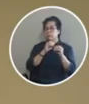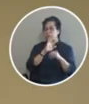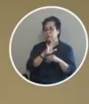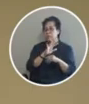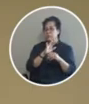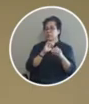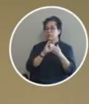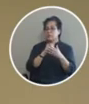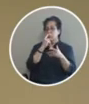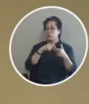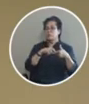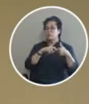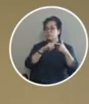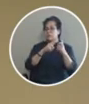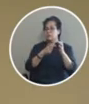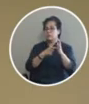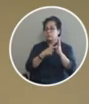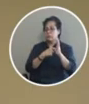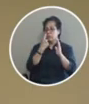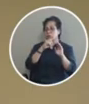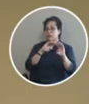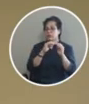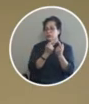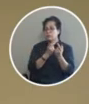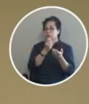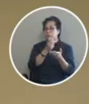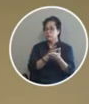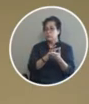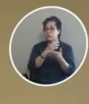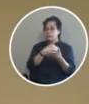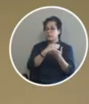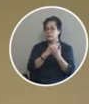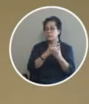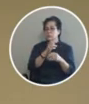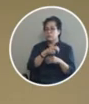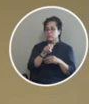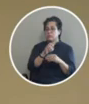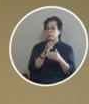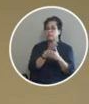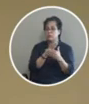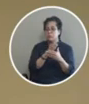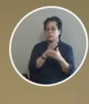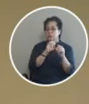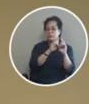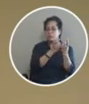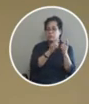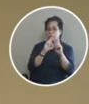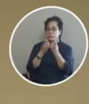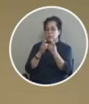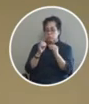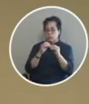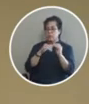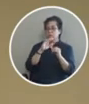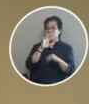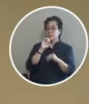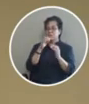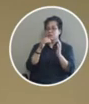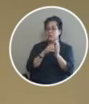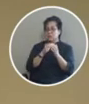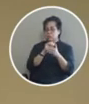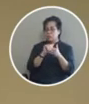And this is to suspend the requirement for council approval of budget transfers between departments exceeding